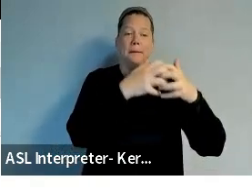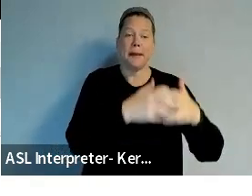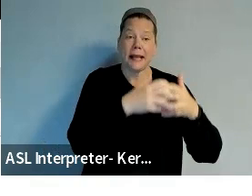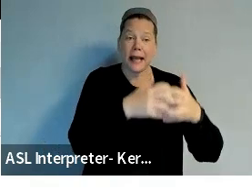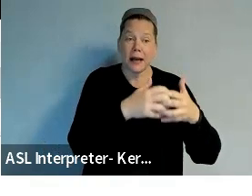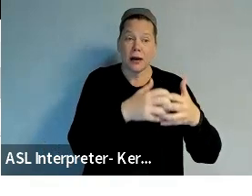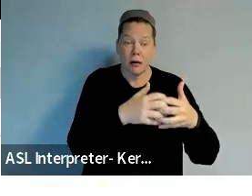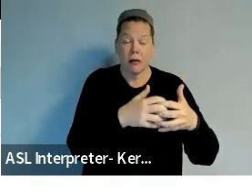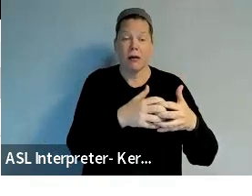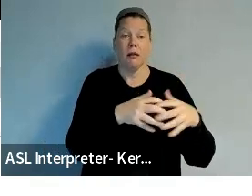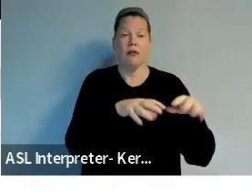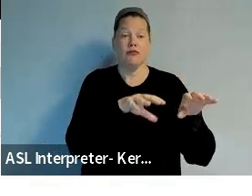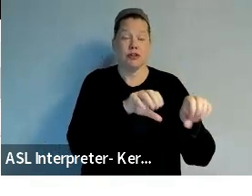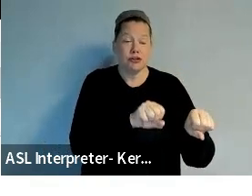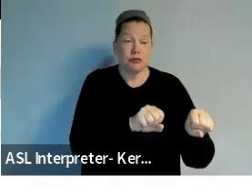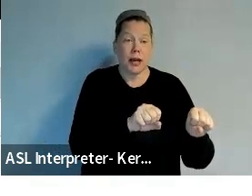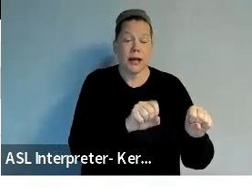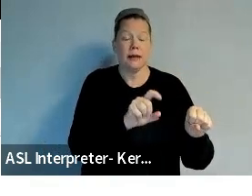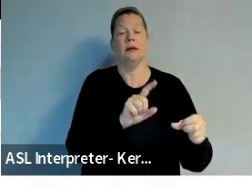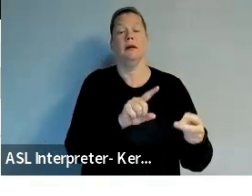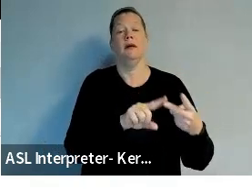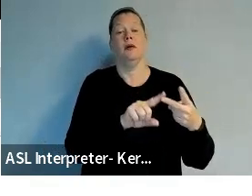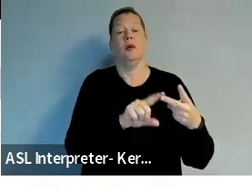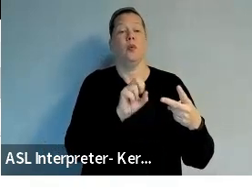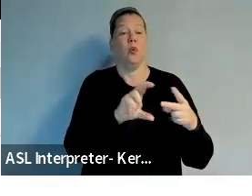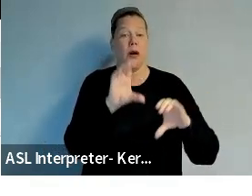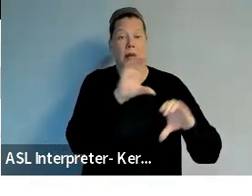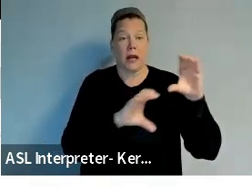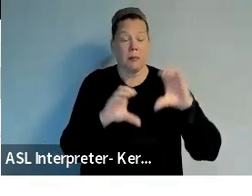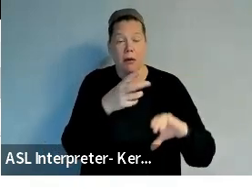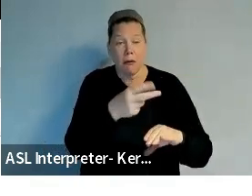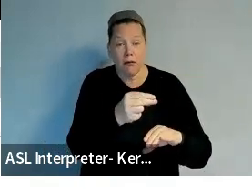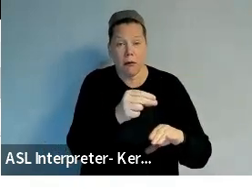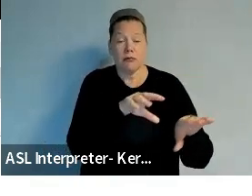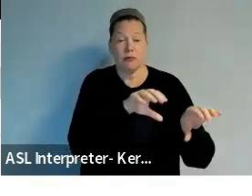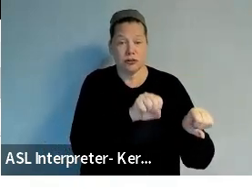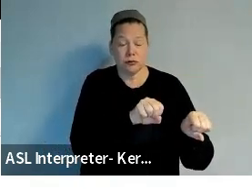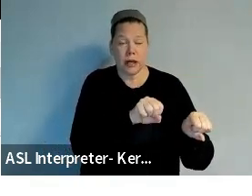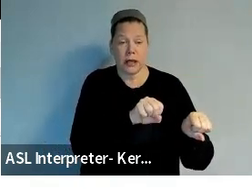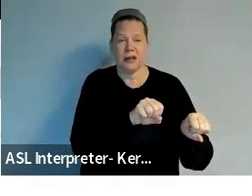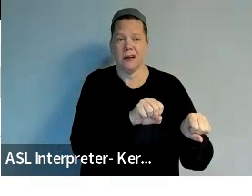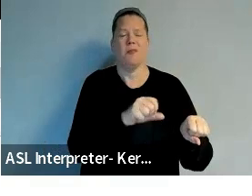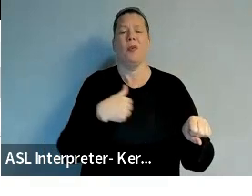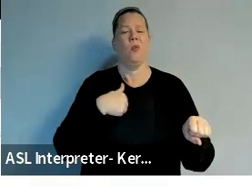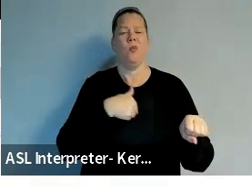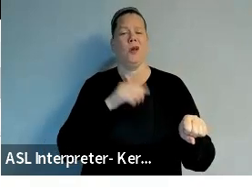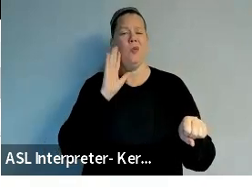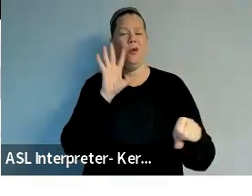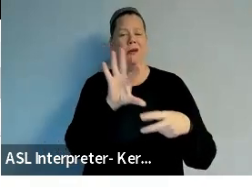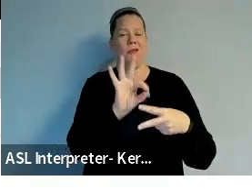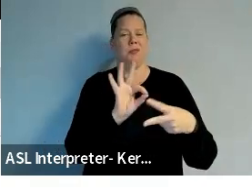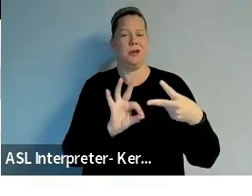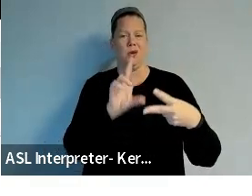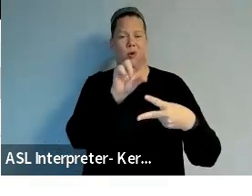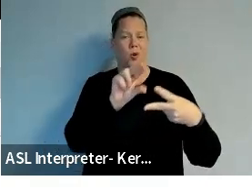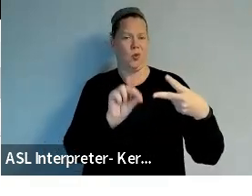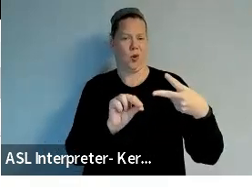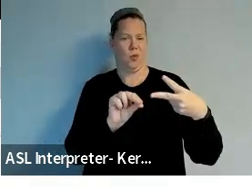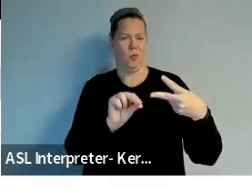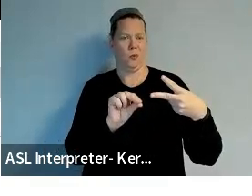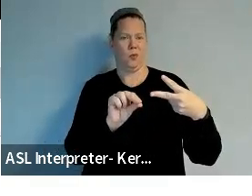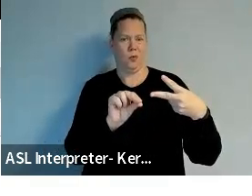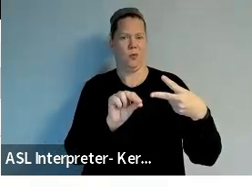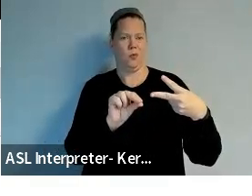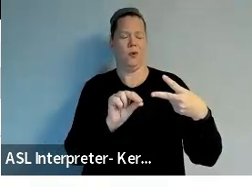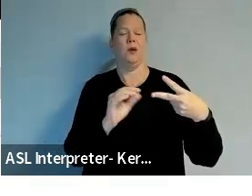original restraint selected. In our case, we will select no to the mandatory prompts and